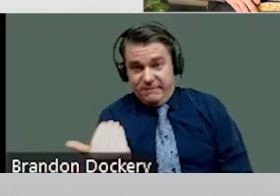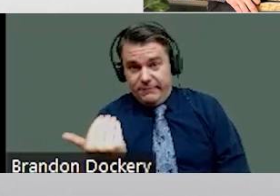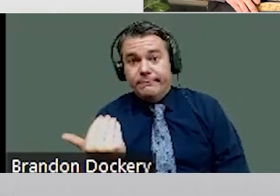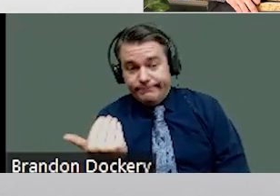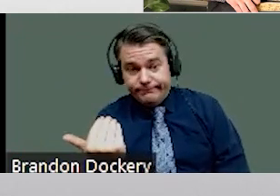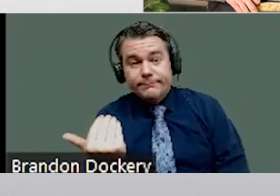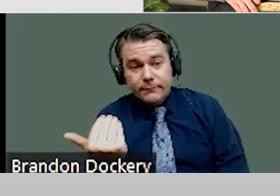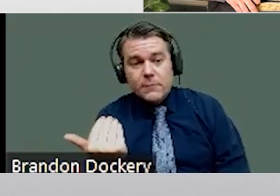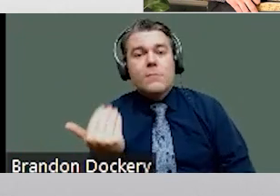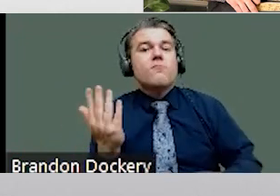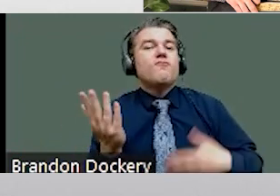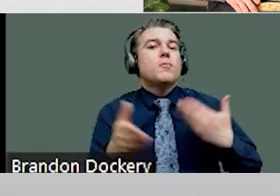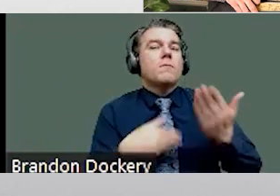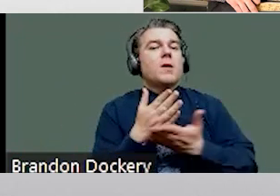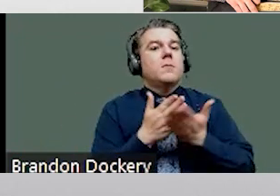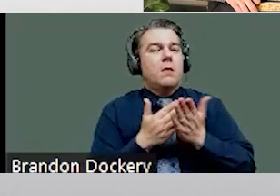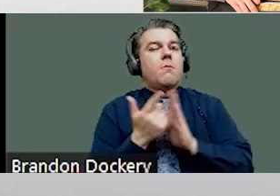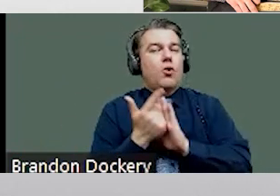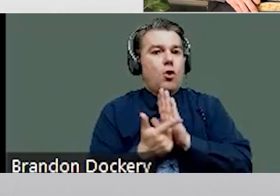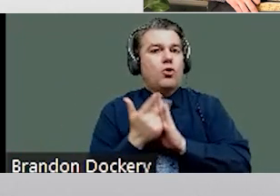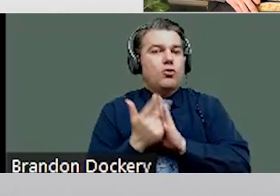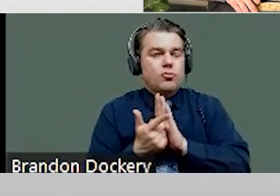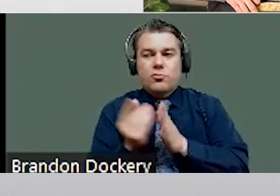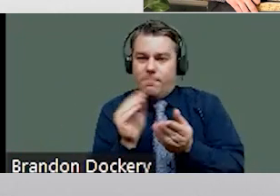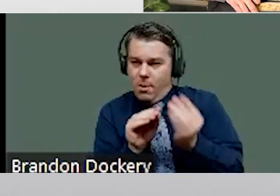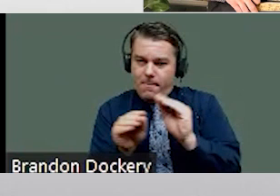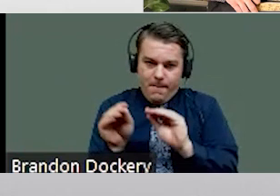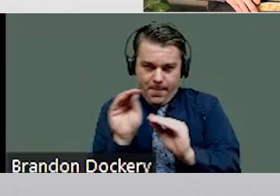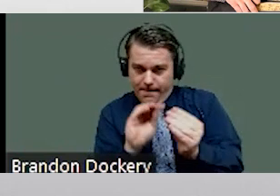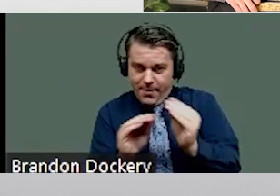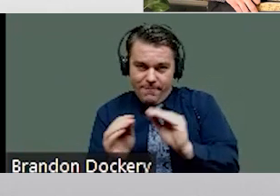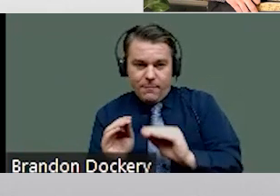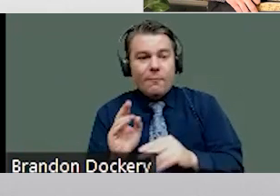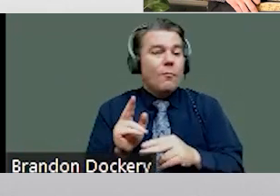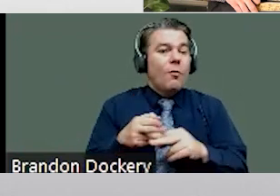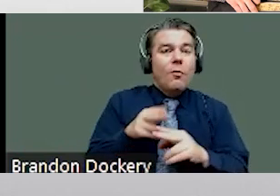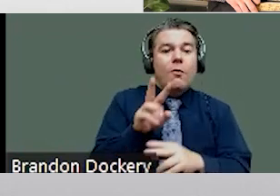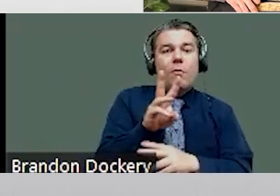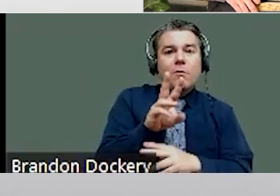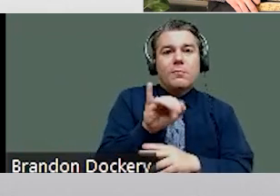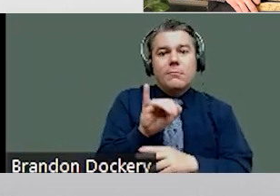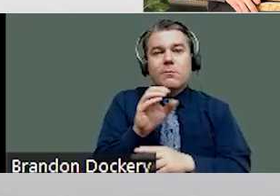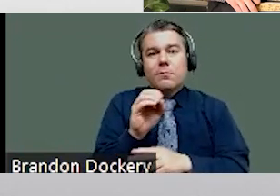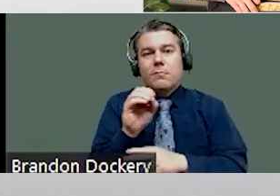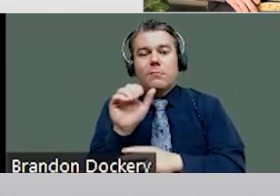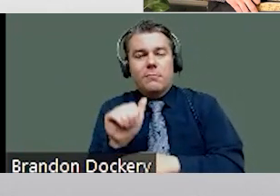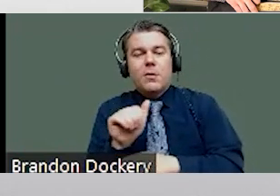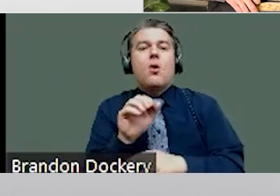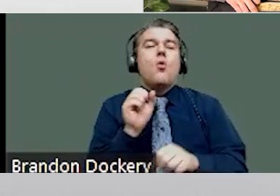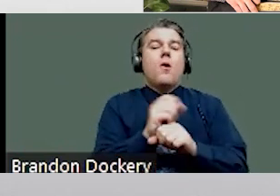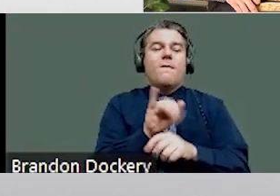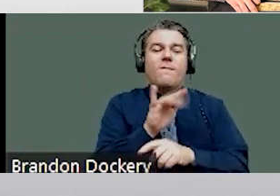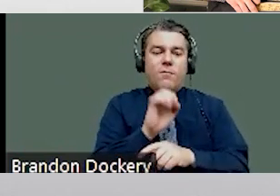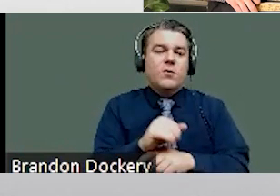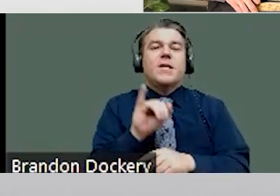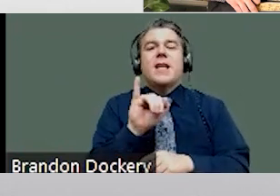2015 when some legislation was being crafted, known as the Workforce Innovation and Opportunity